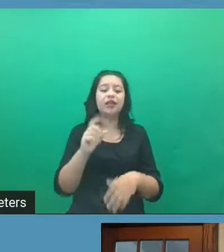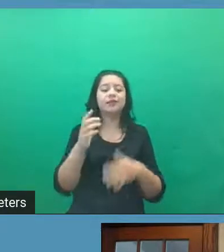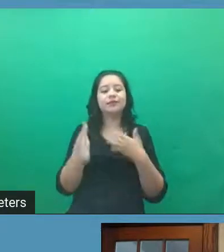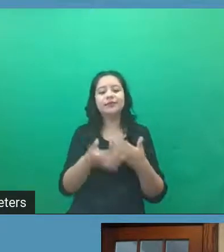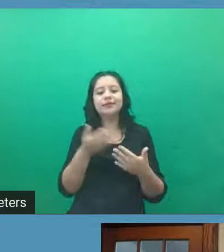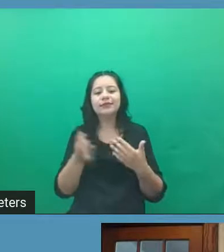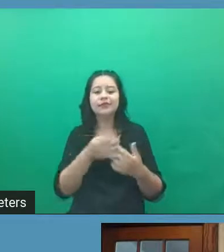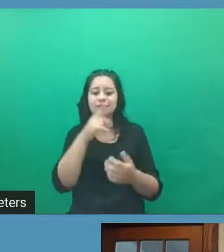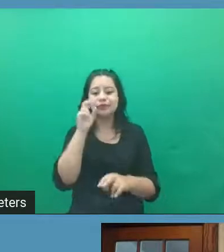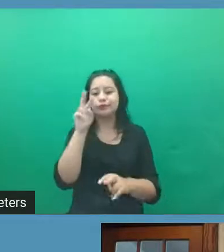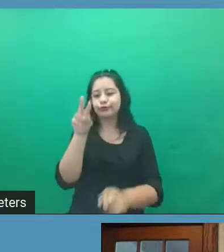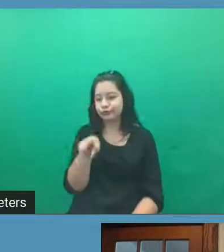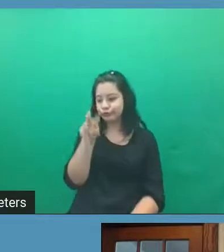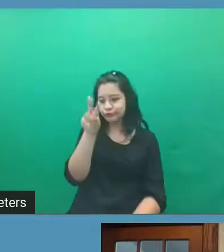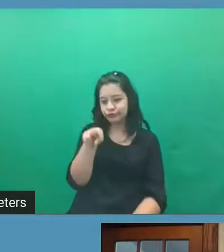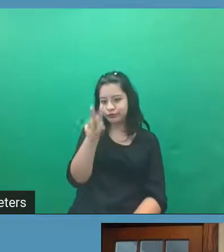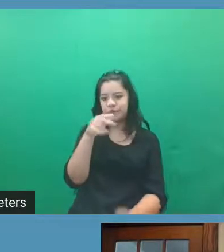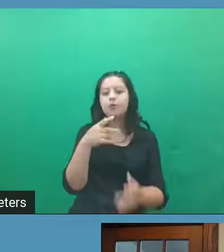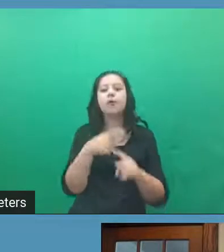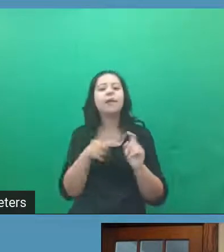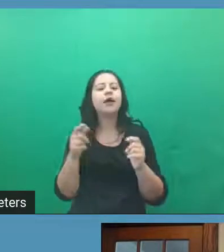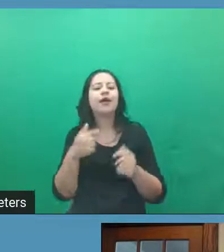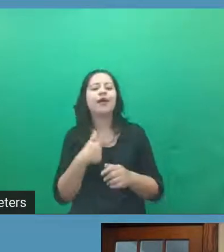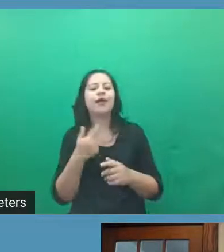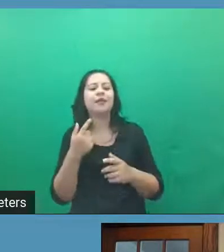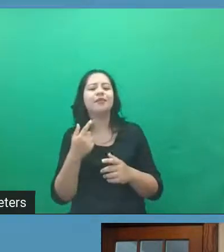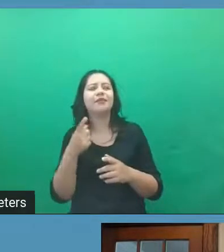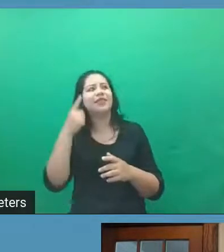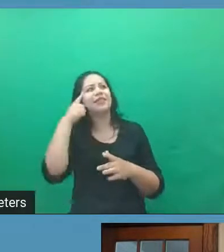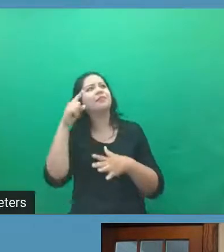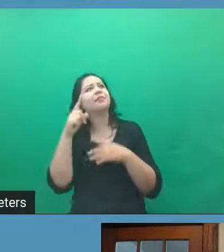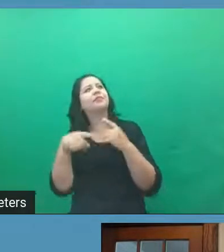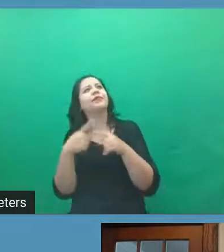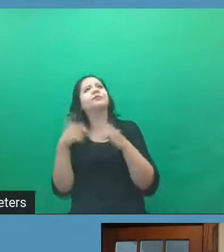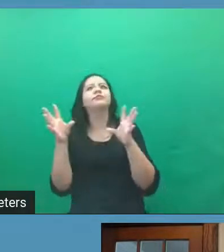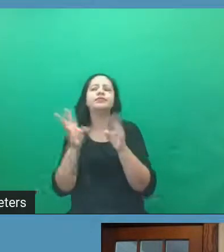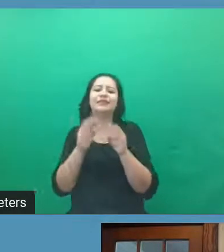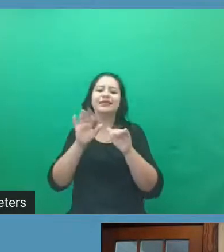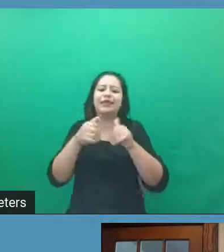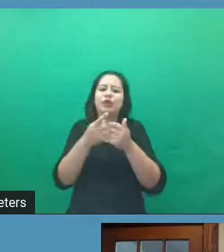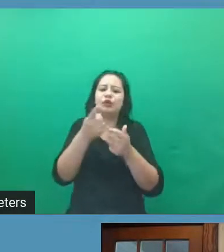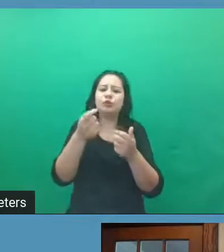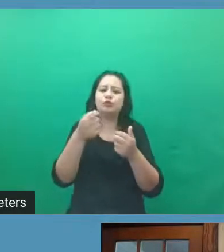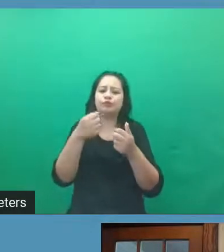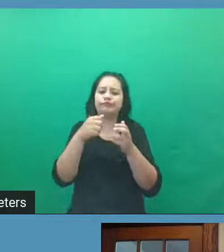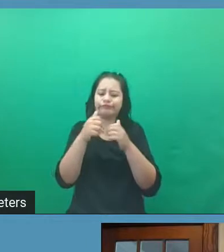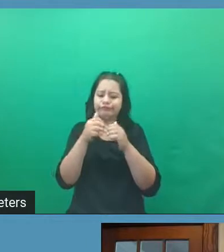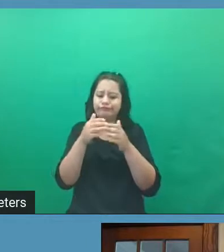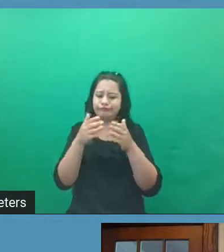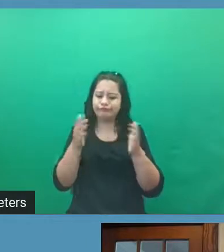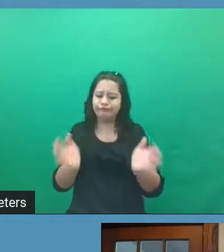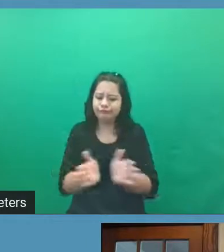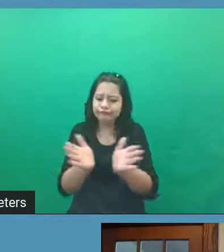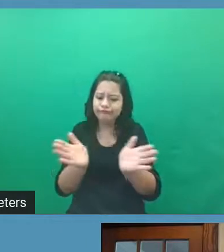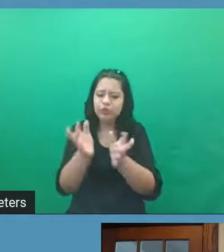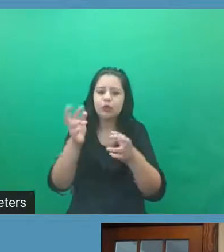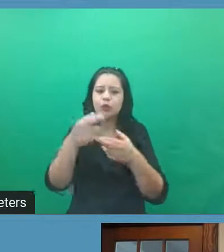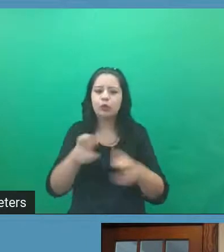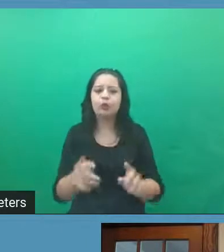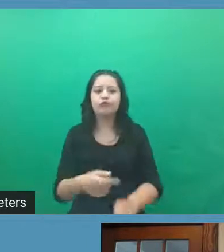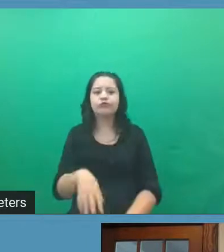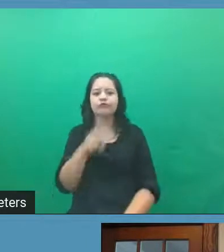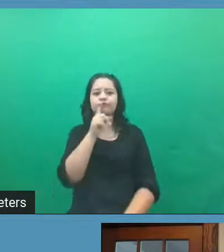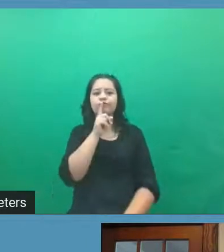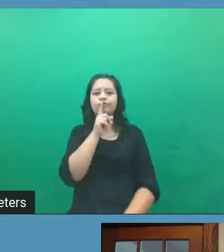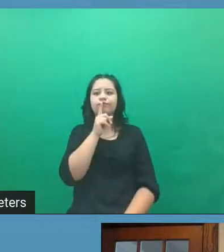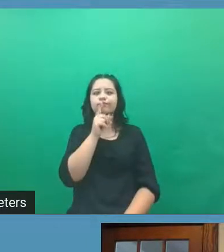because you just read the questions. But I guess I'm thinking about a meeting. How do you keep the room from being dead air and crickets